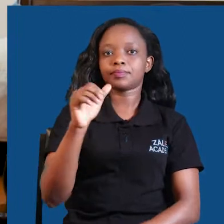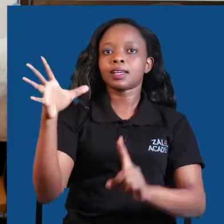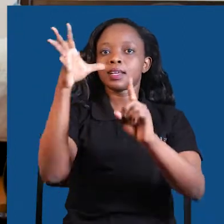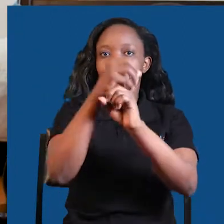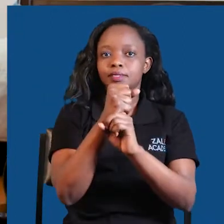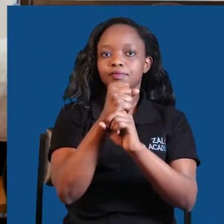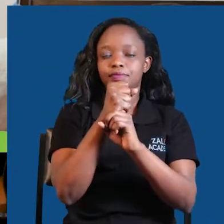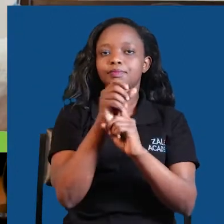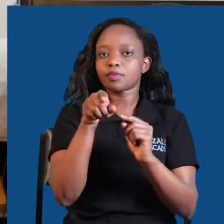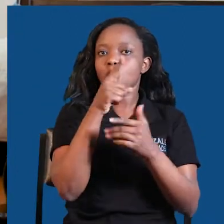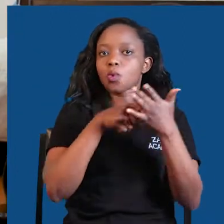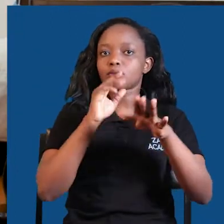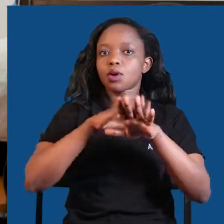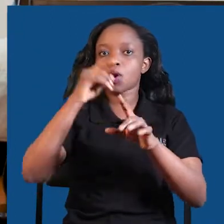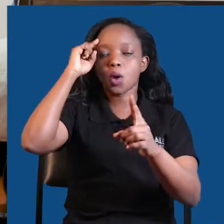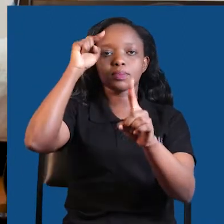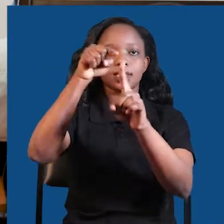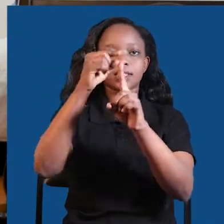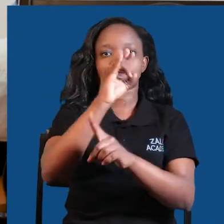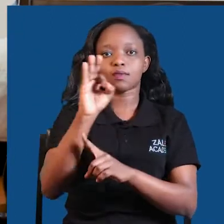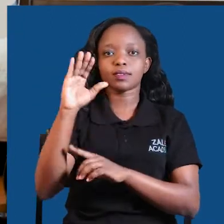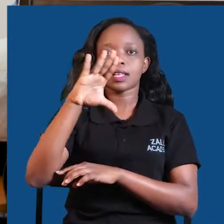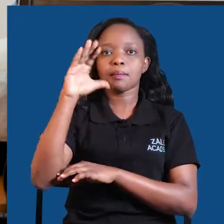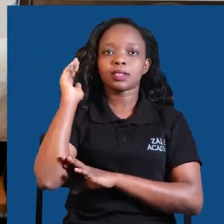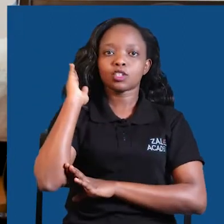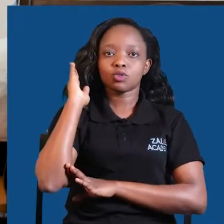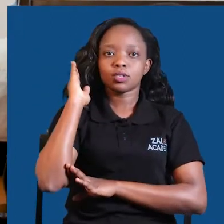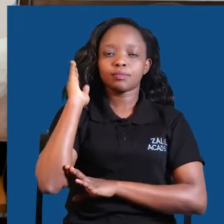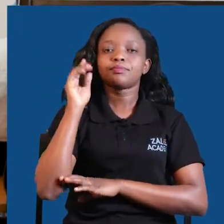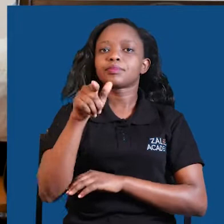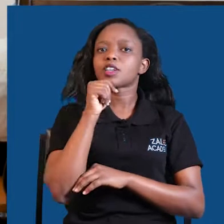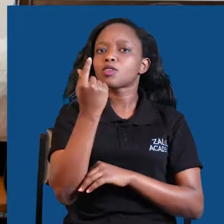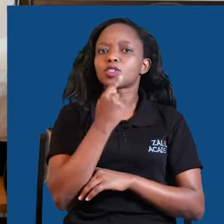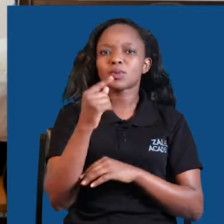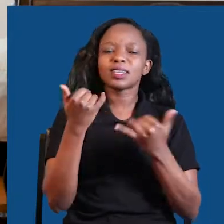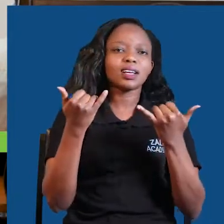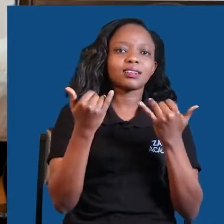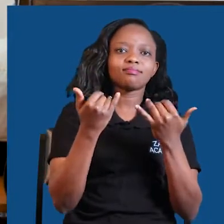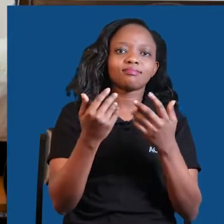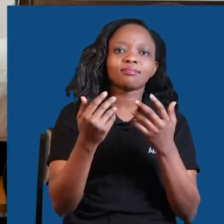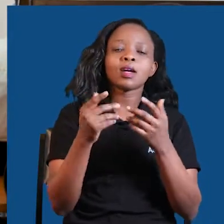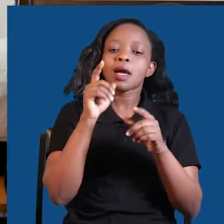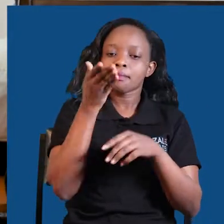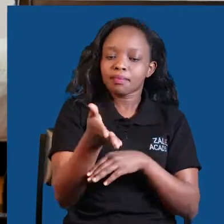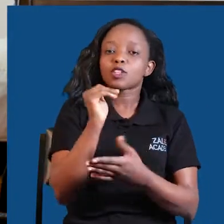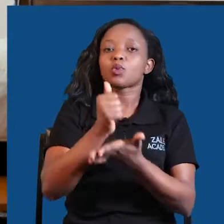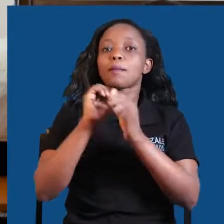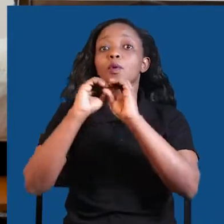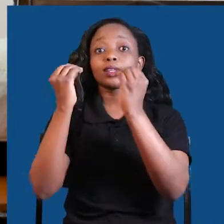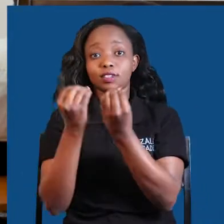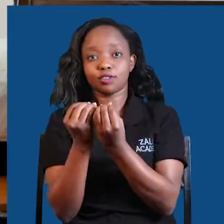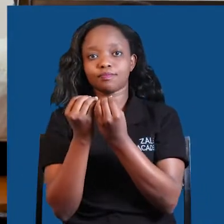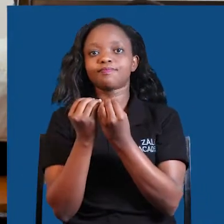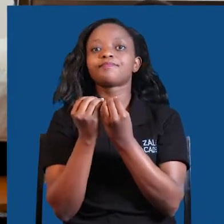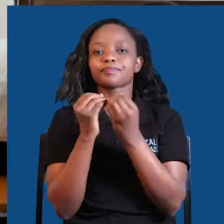that is the achievement of, that is what we call objectives of cybersecurity. And remember, cybersecurity is not a geek thing. It is there to